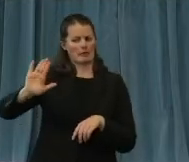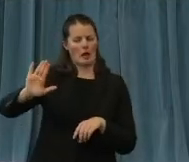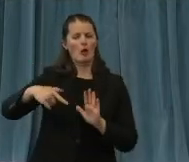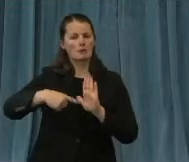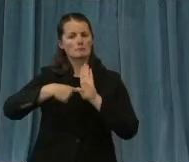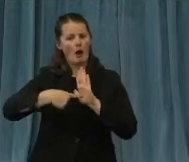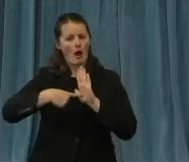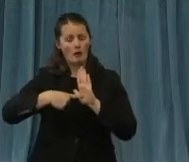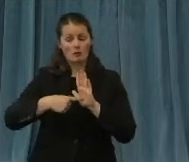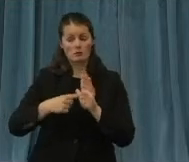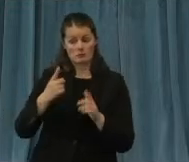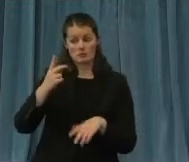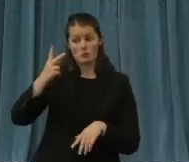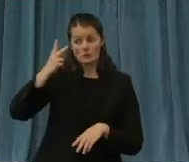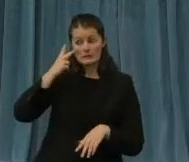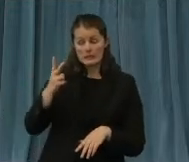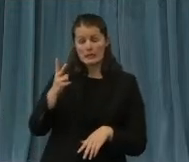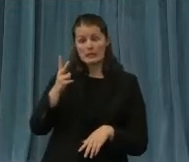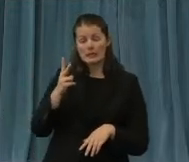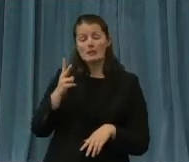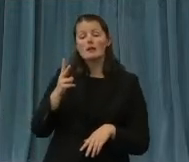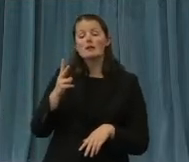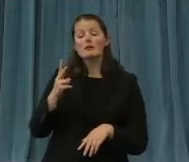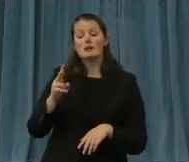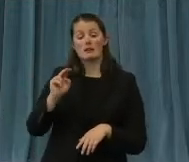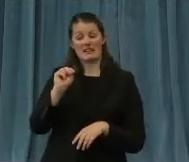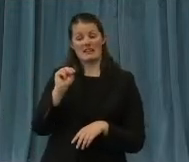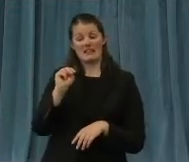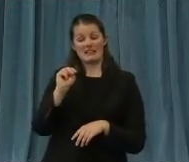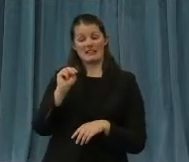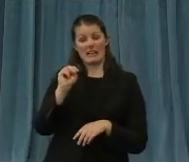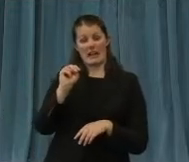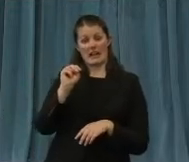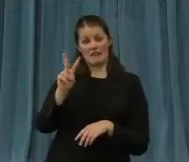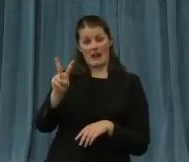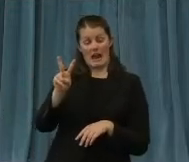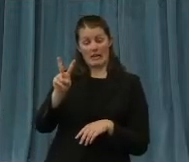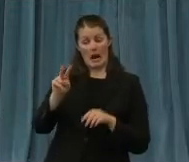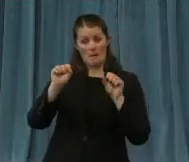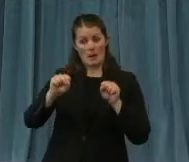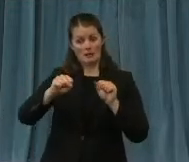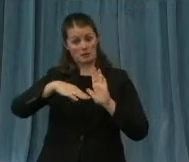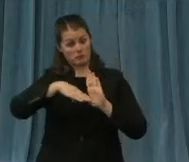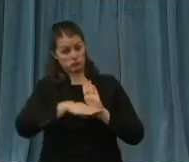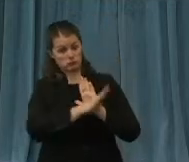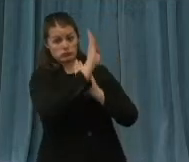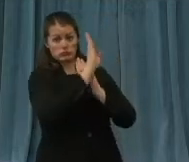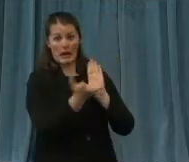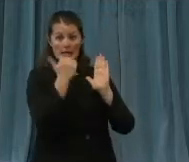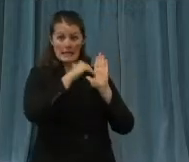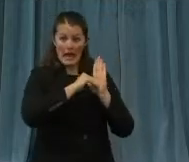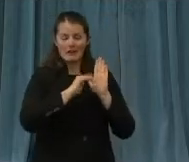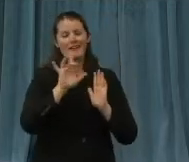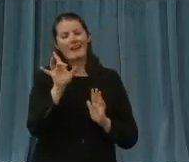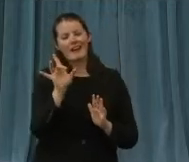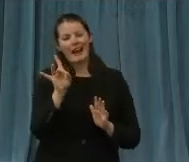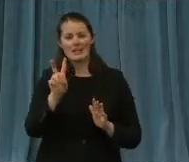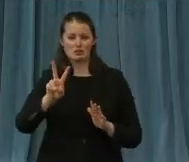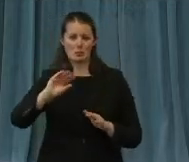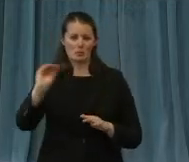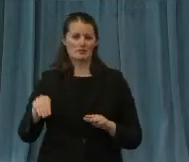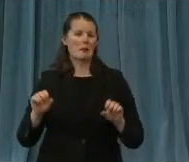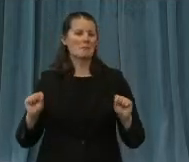showing that there's an 82% chance that Nevada has reached our peak of daily new cases. But it's also important to understand that peaks